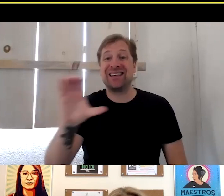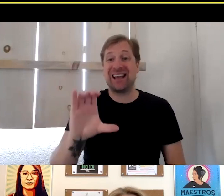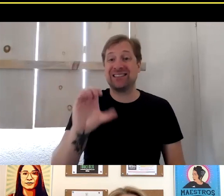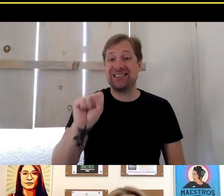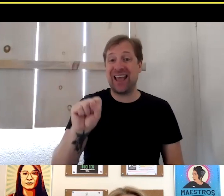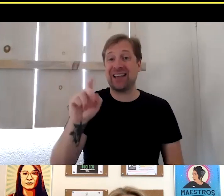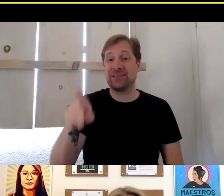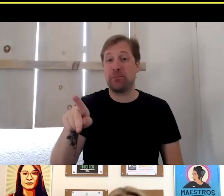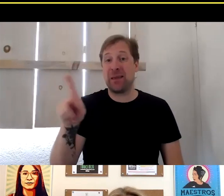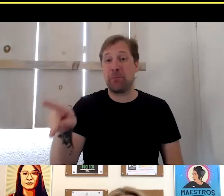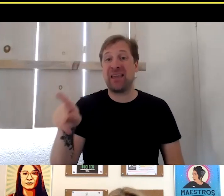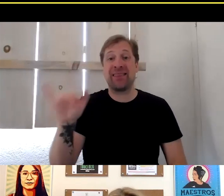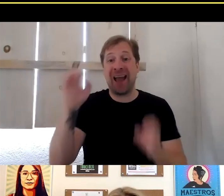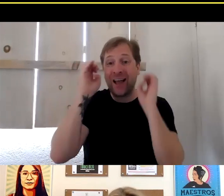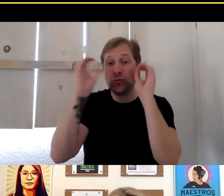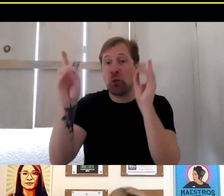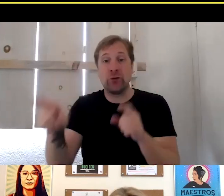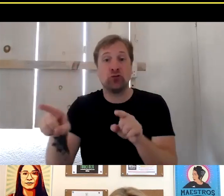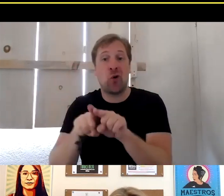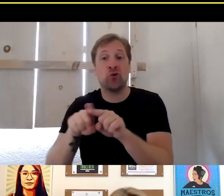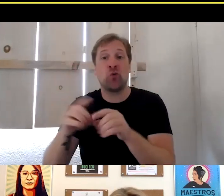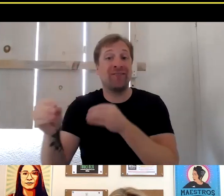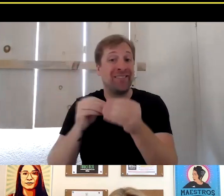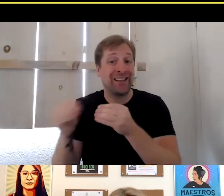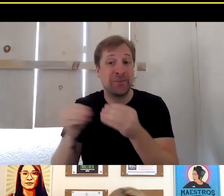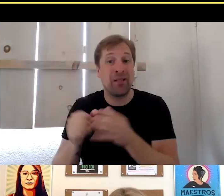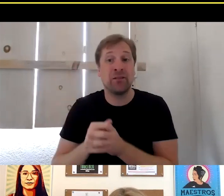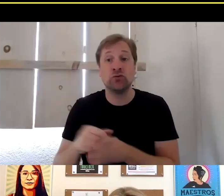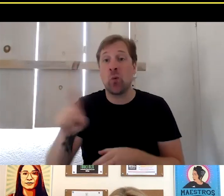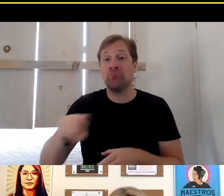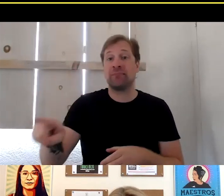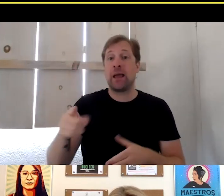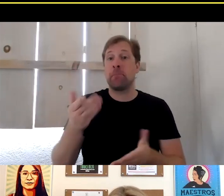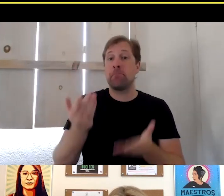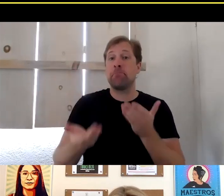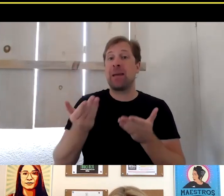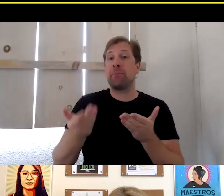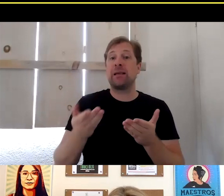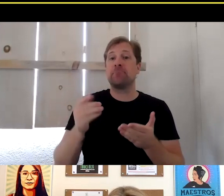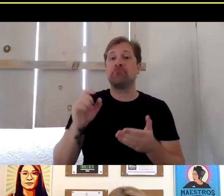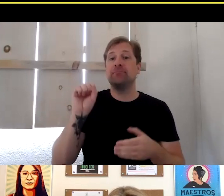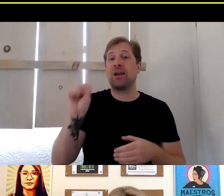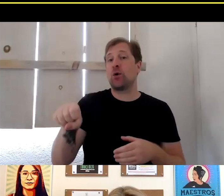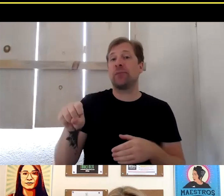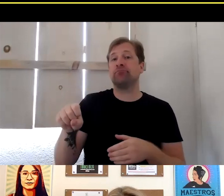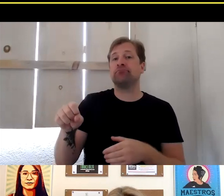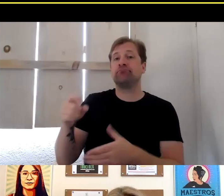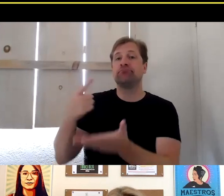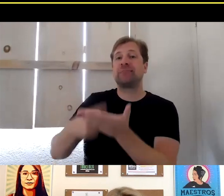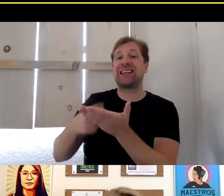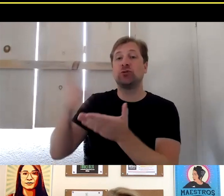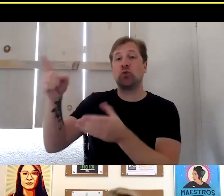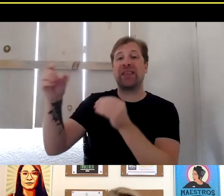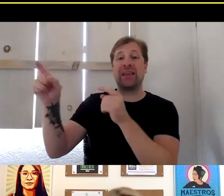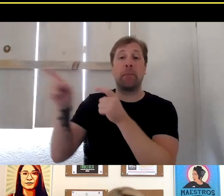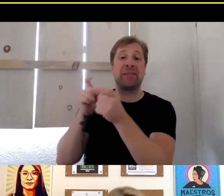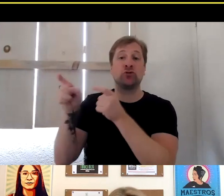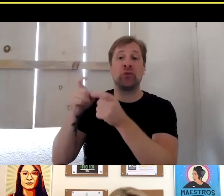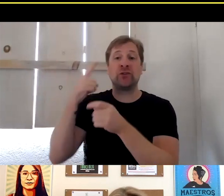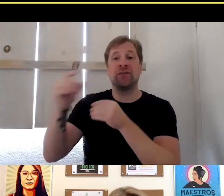CSPPs educators also had flexibility, so they may appeal to their administrators for a flexible work